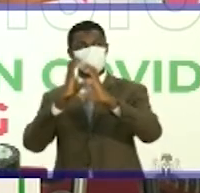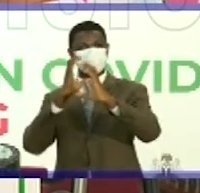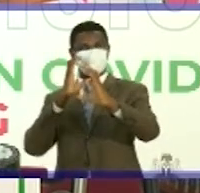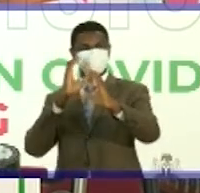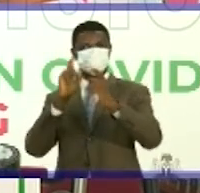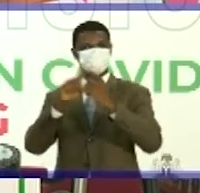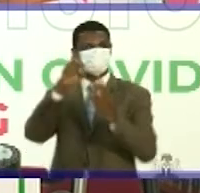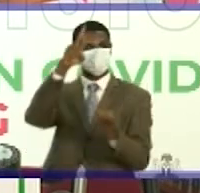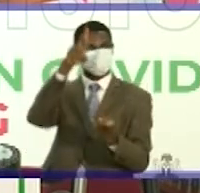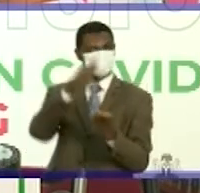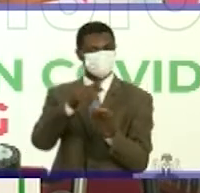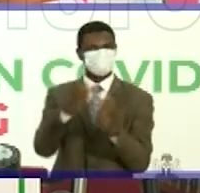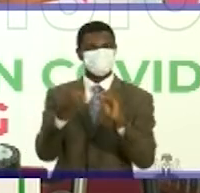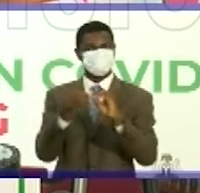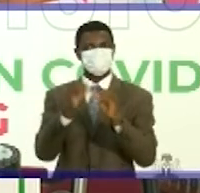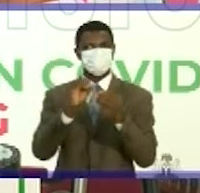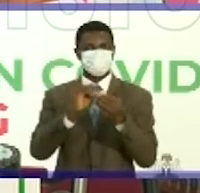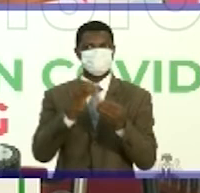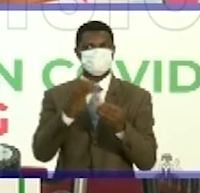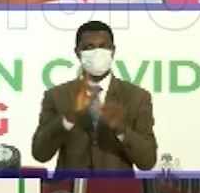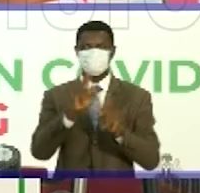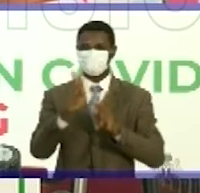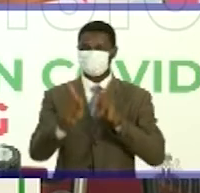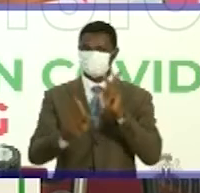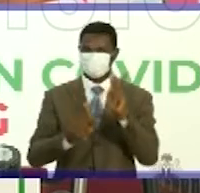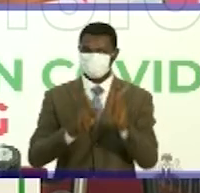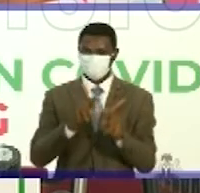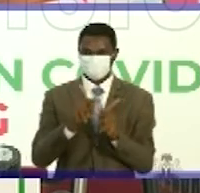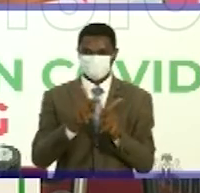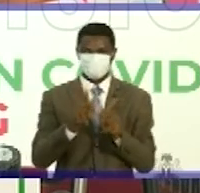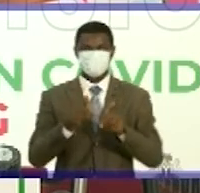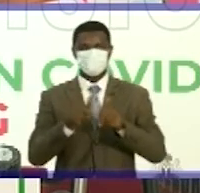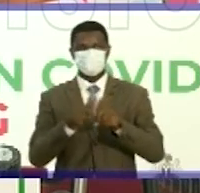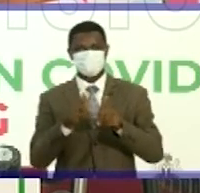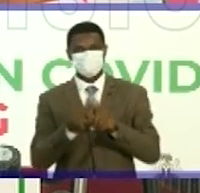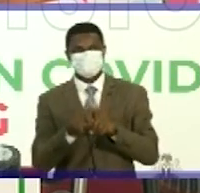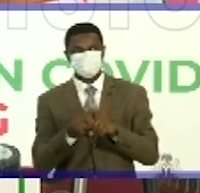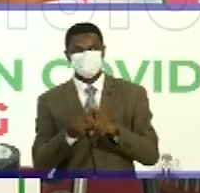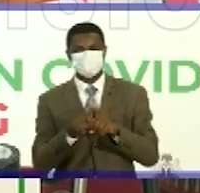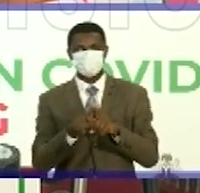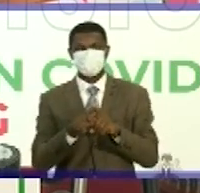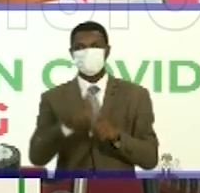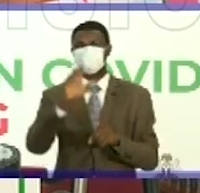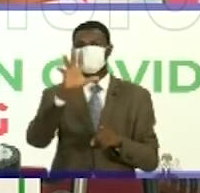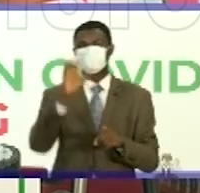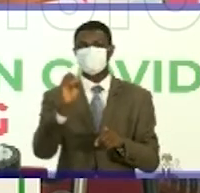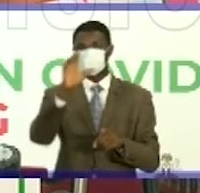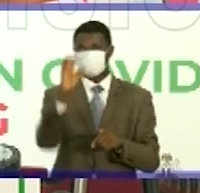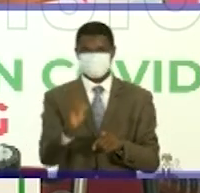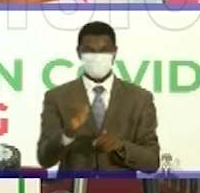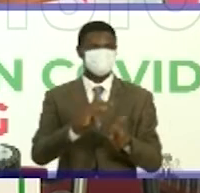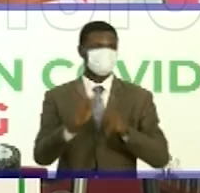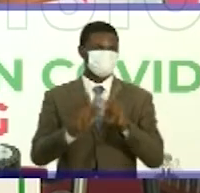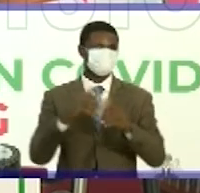customers within their operating areas to 50% occupancy within the